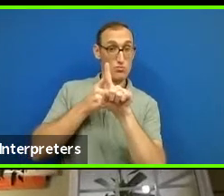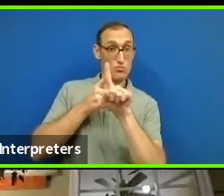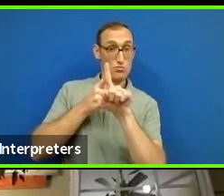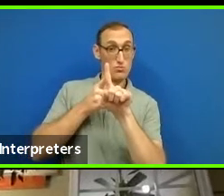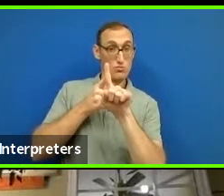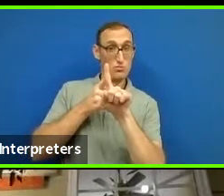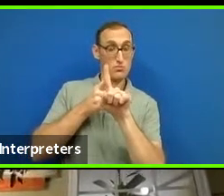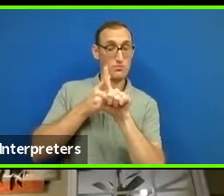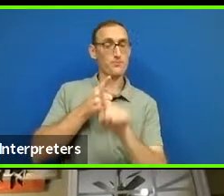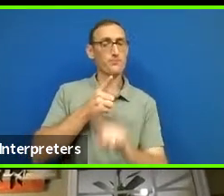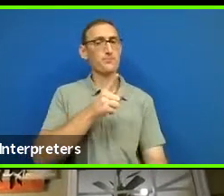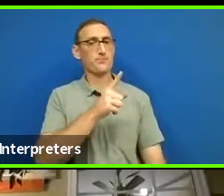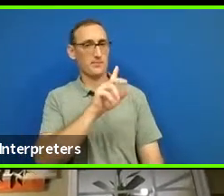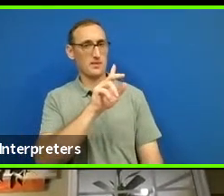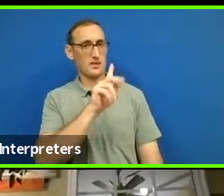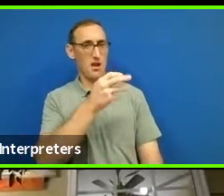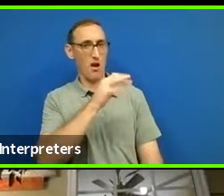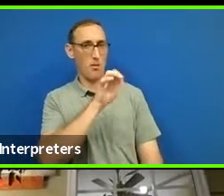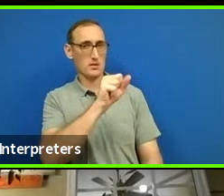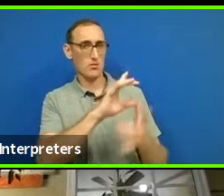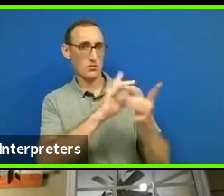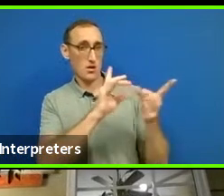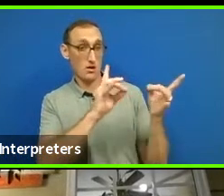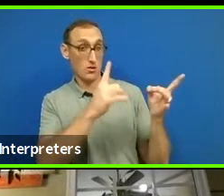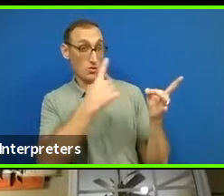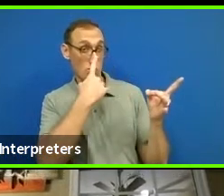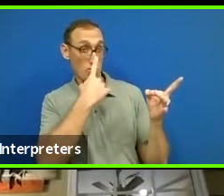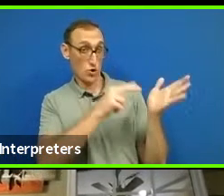testing? I was going to do that, but you can do that while you're talking.